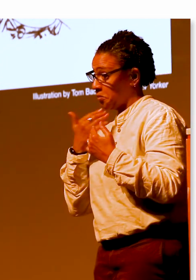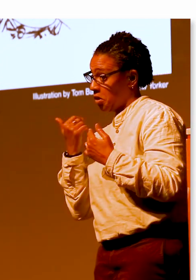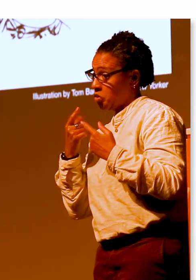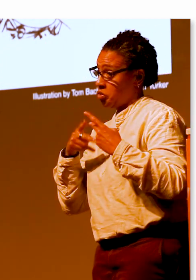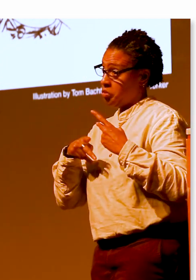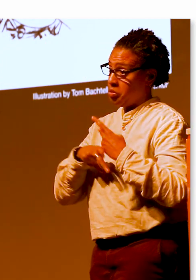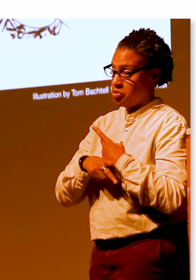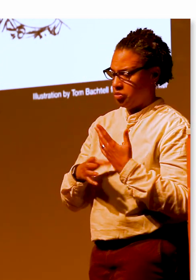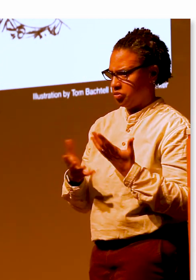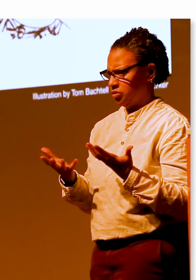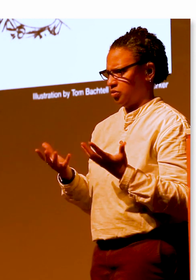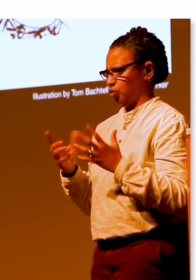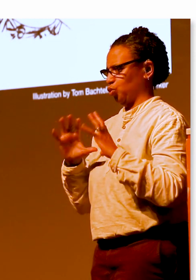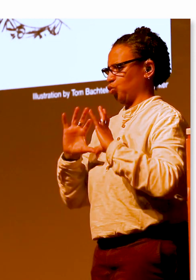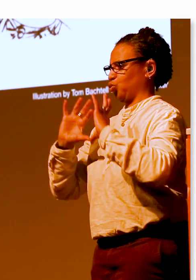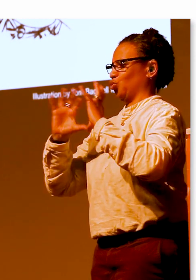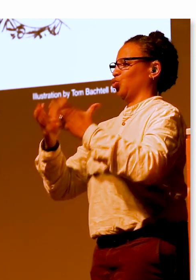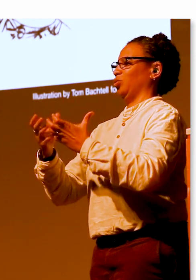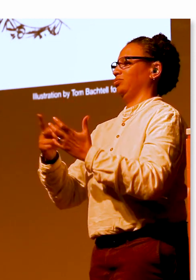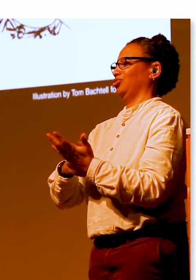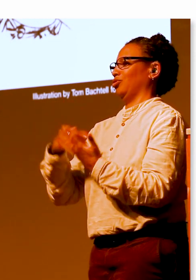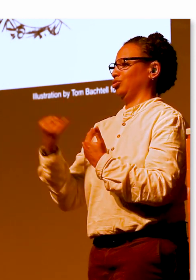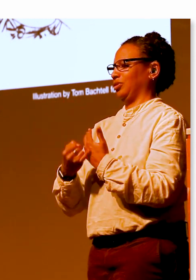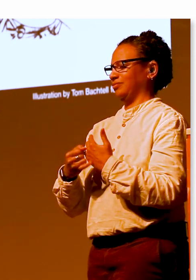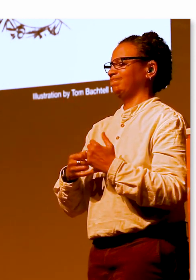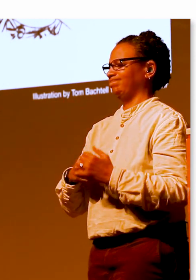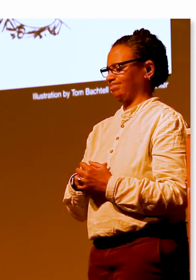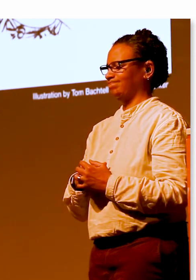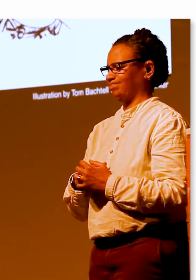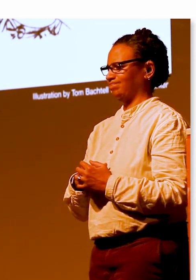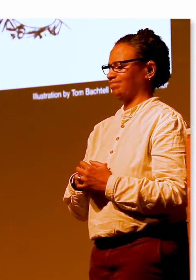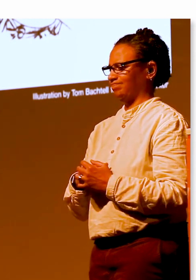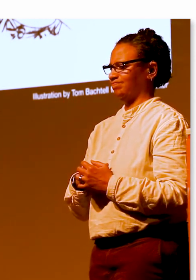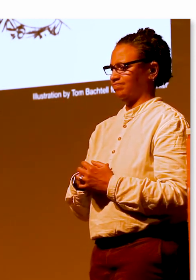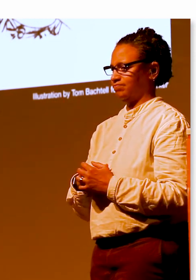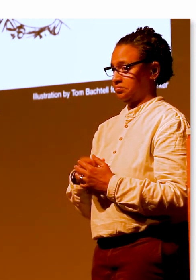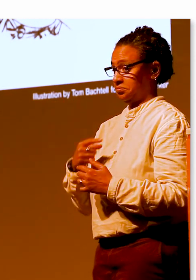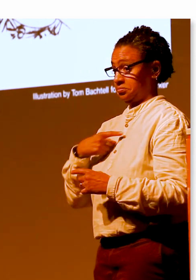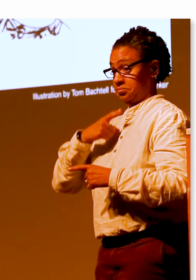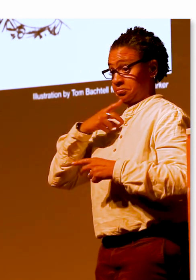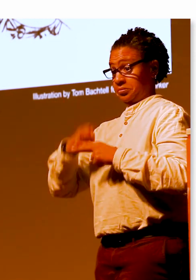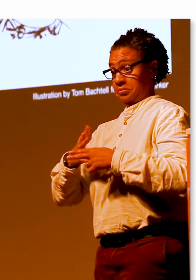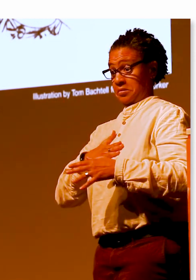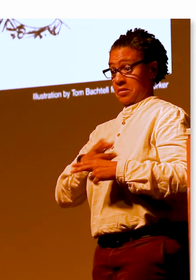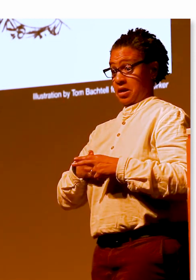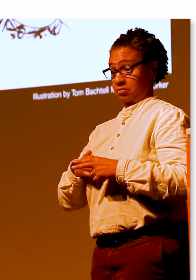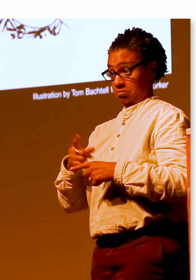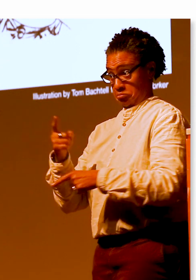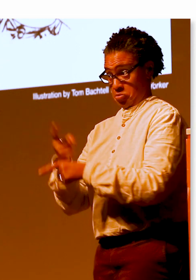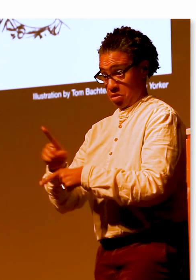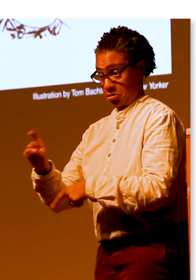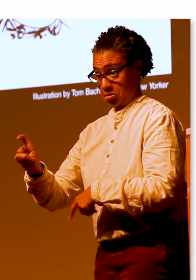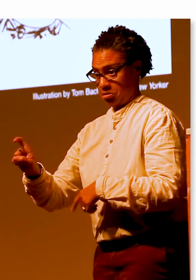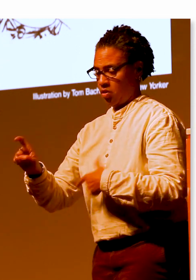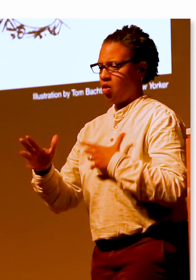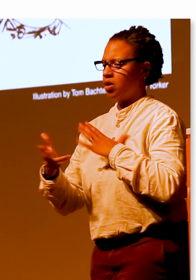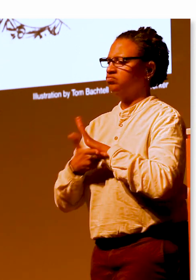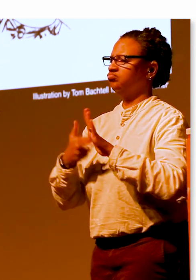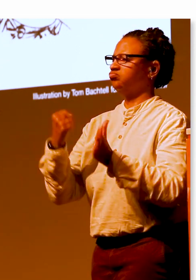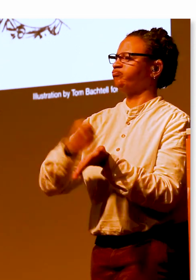which in many ways I still battle on whether being anonymous or like saying this is my thing is the right thing to do. But as